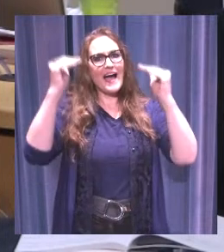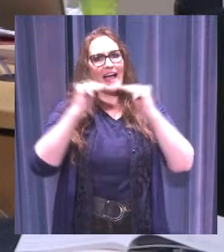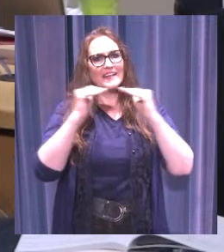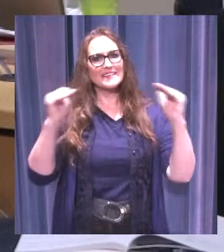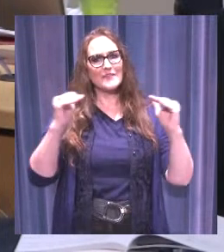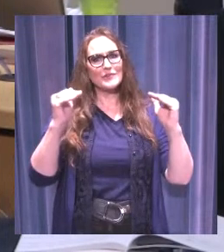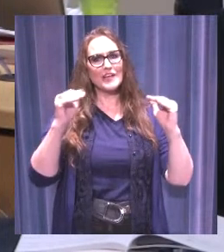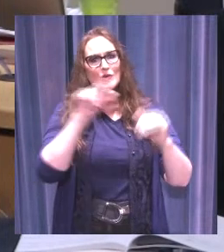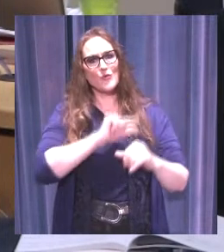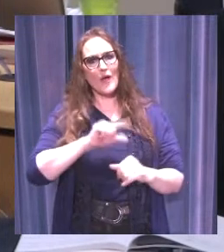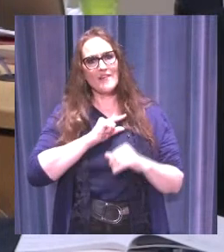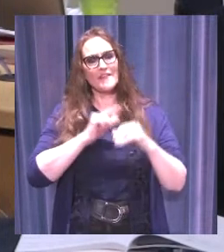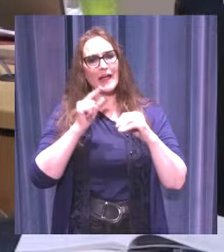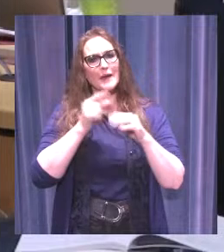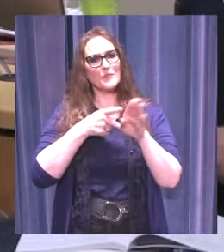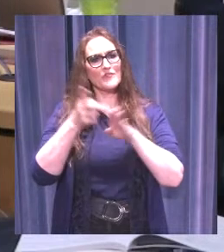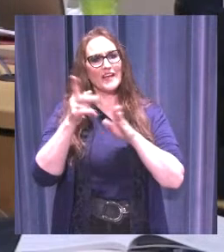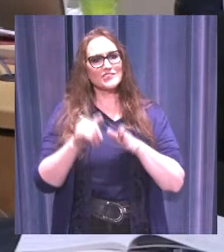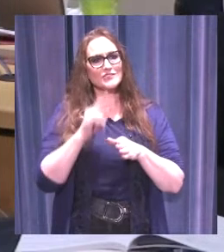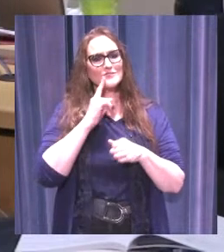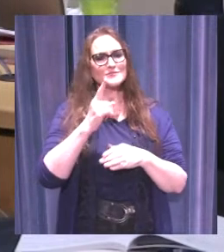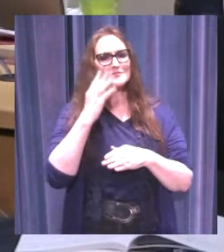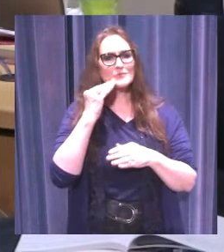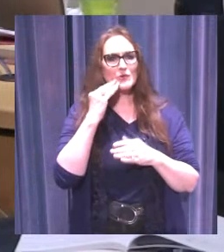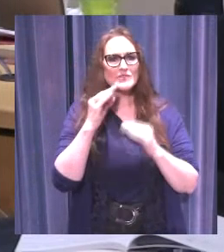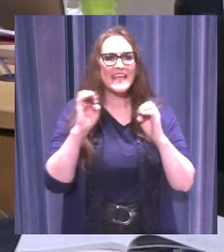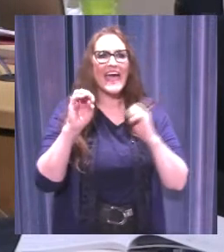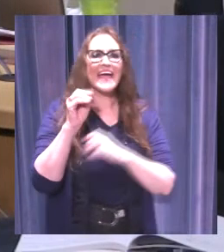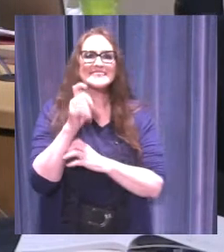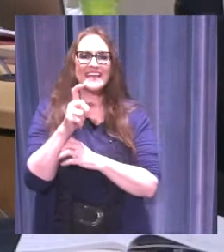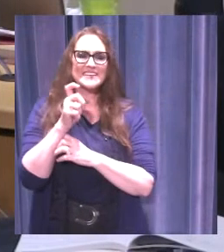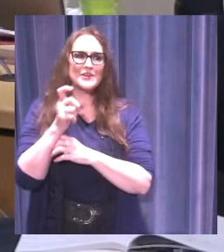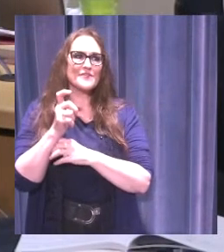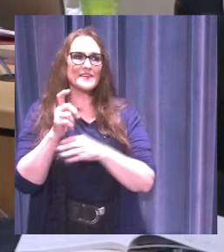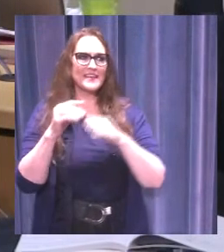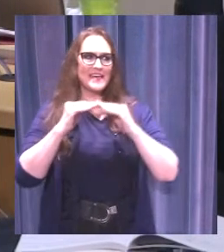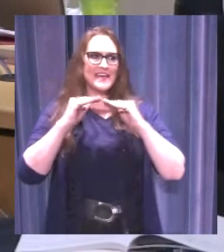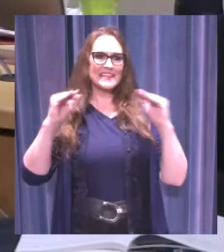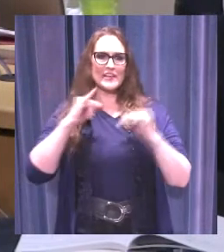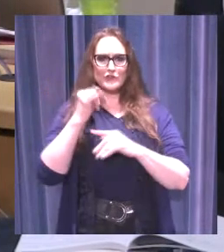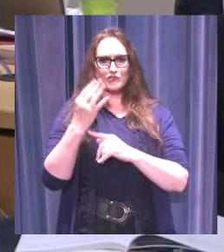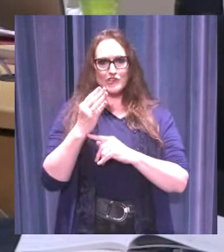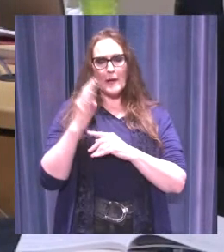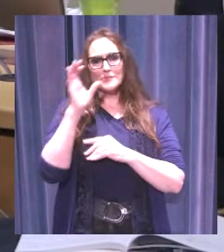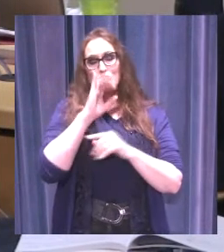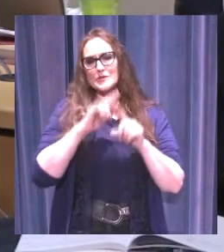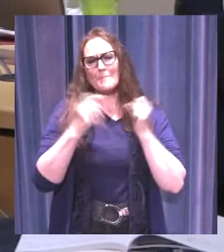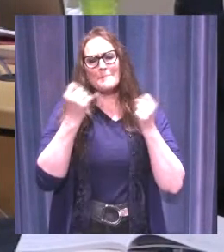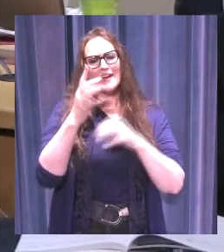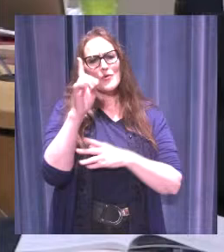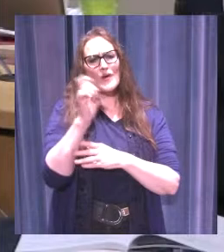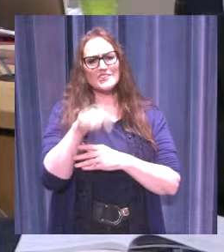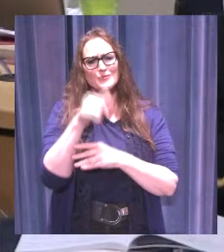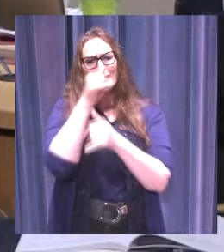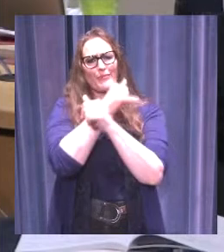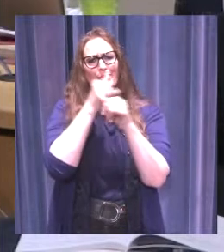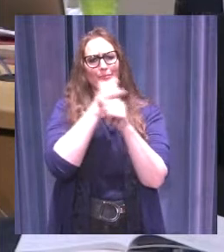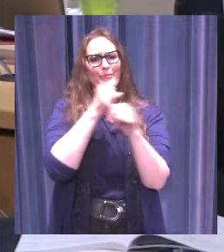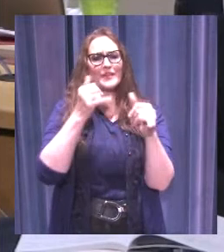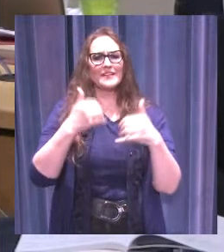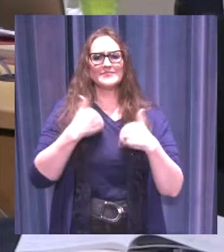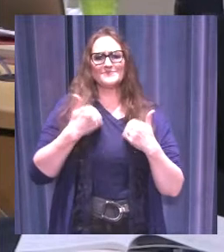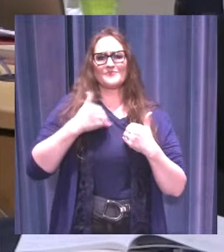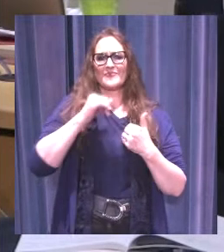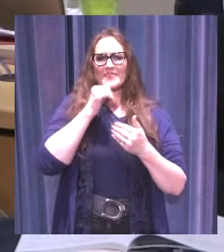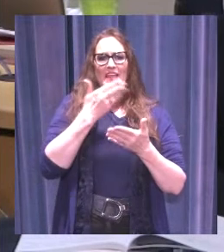professionals who are experienced in executive level job searches. Many of the questions were juvenile and not well